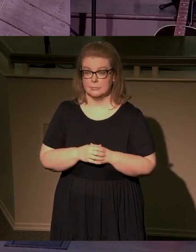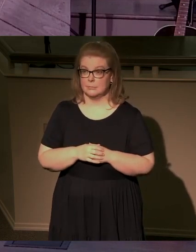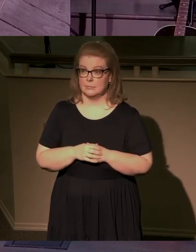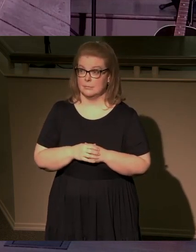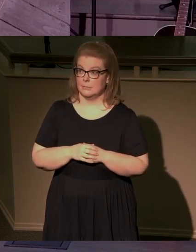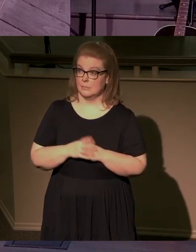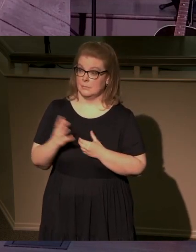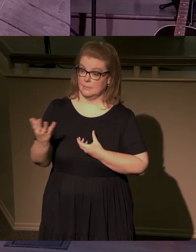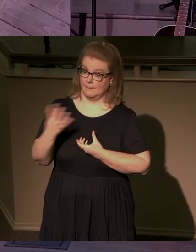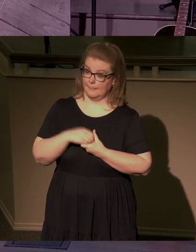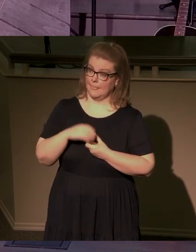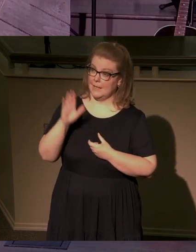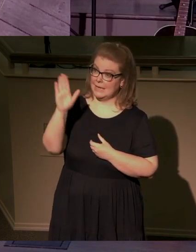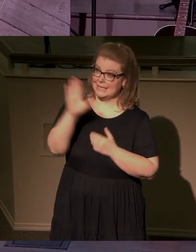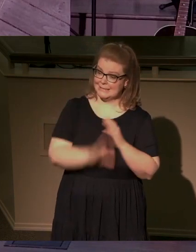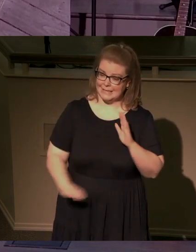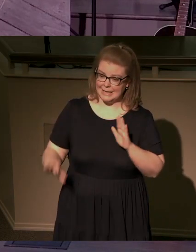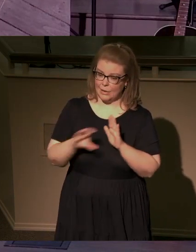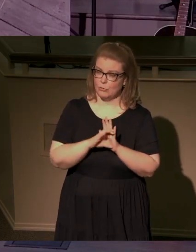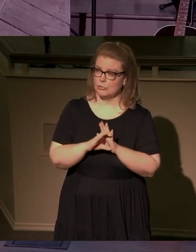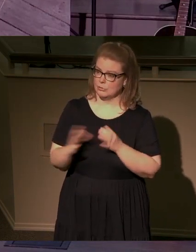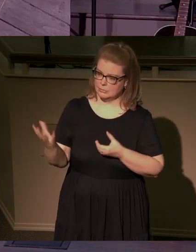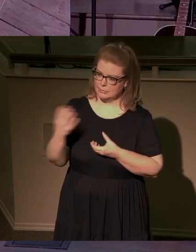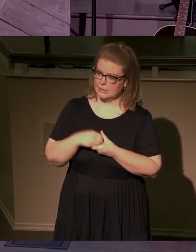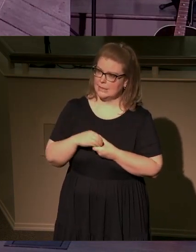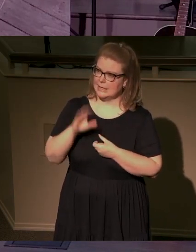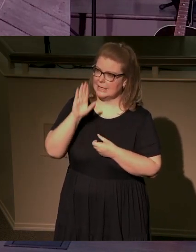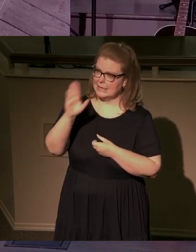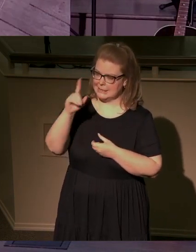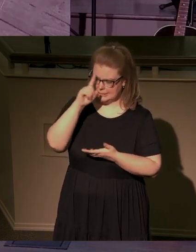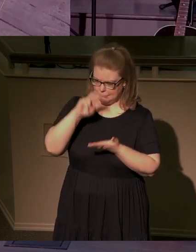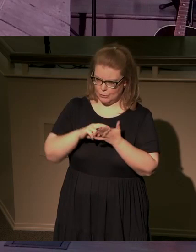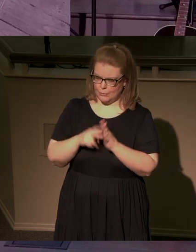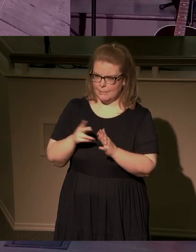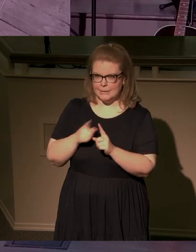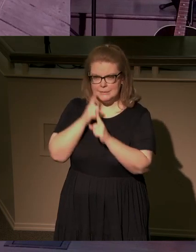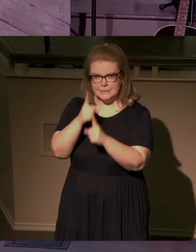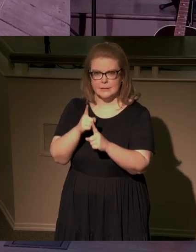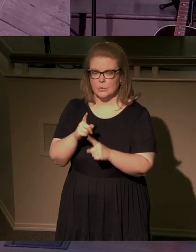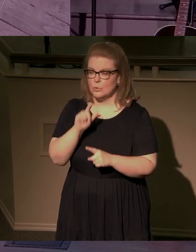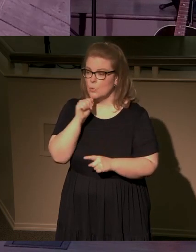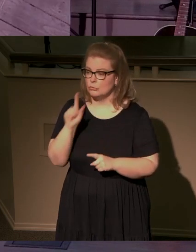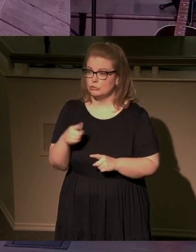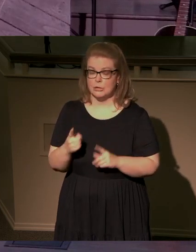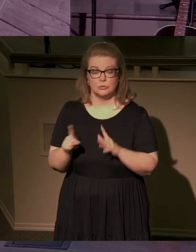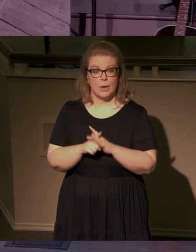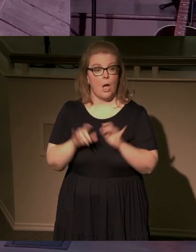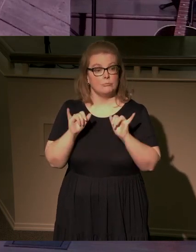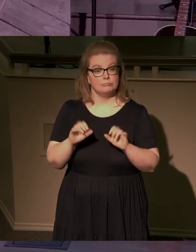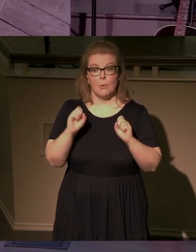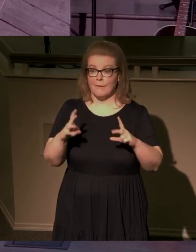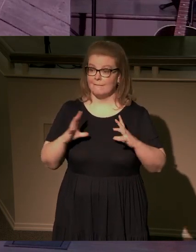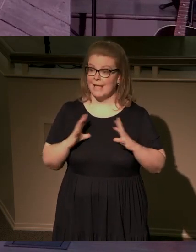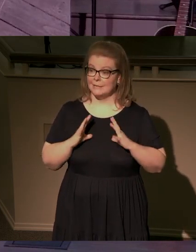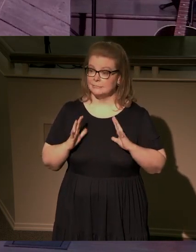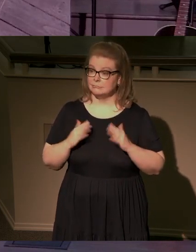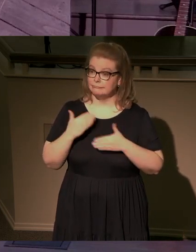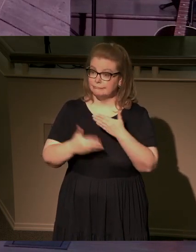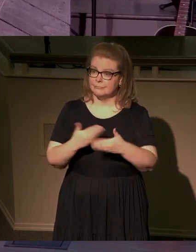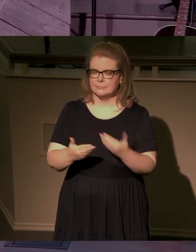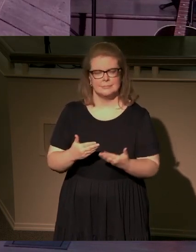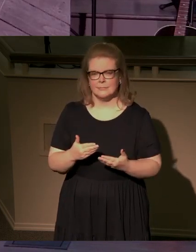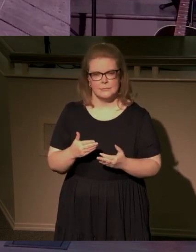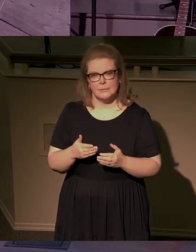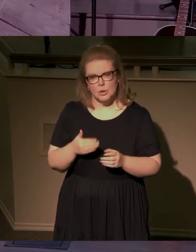character and God's mission is not something you just show up and can accomplish. You yourself have